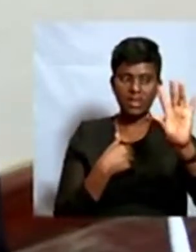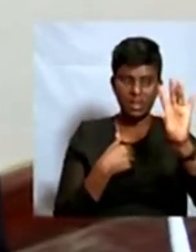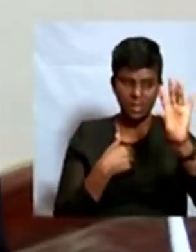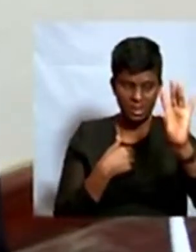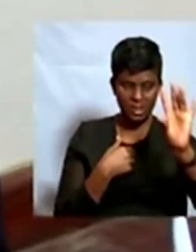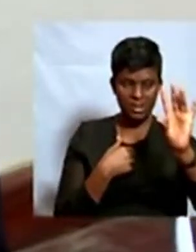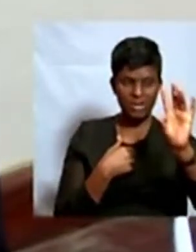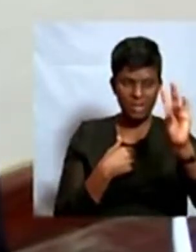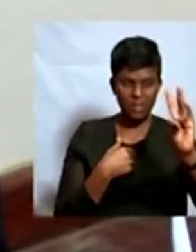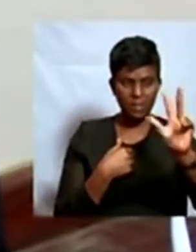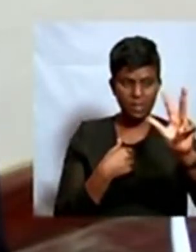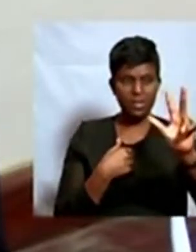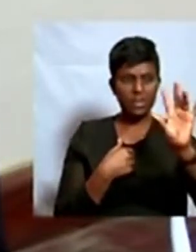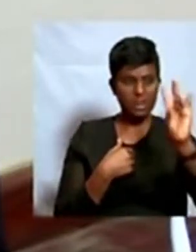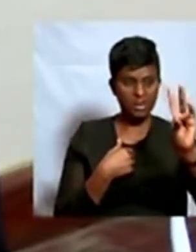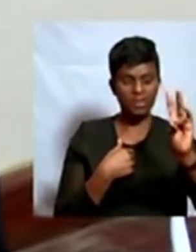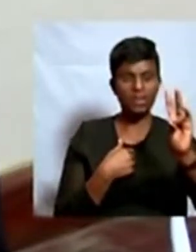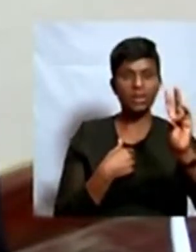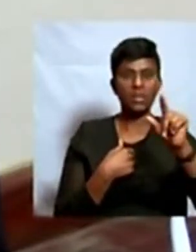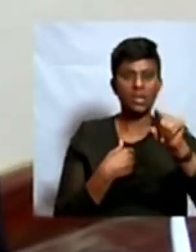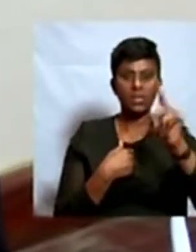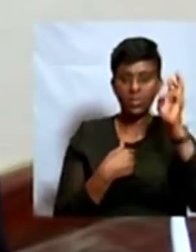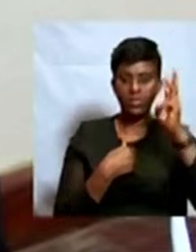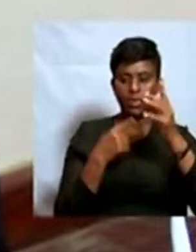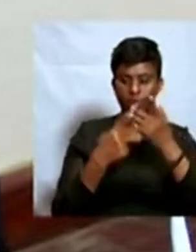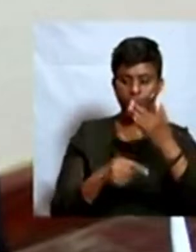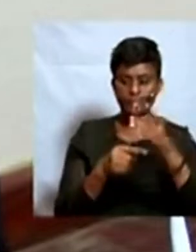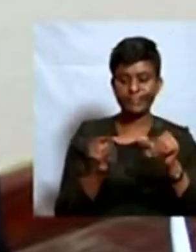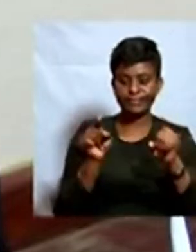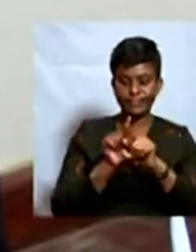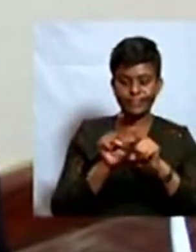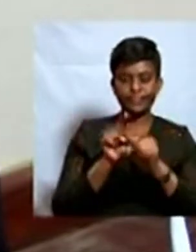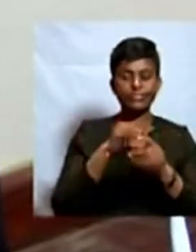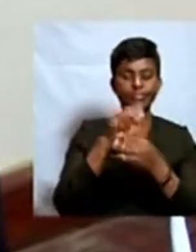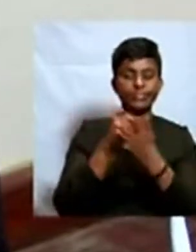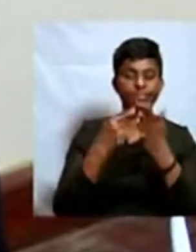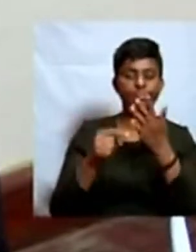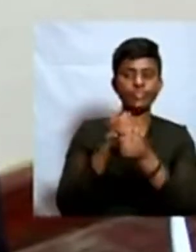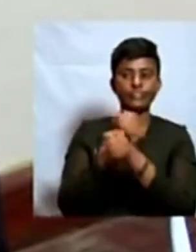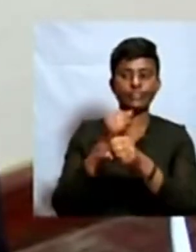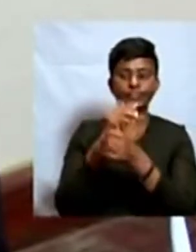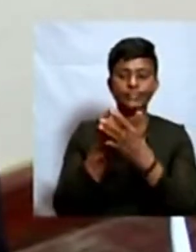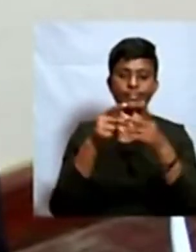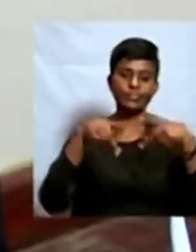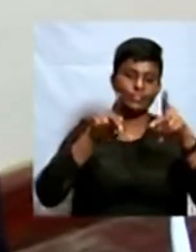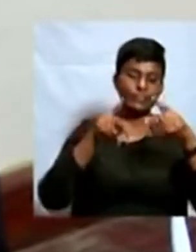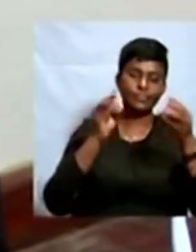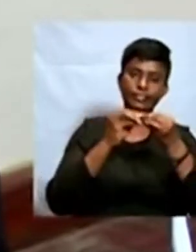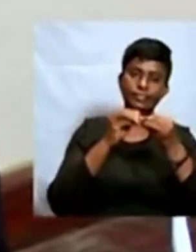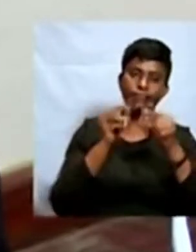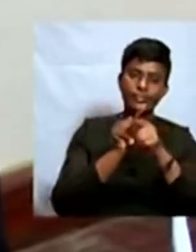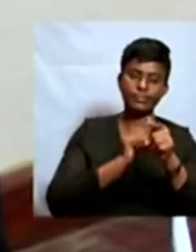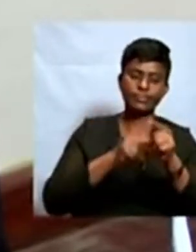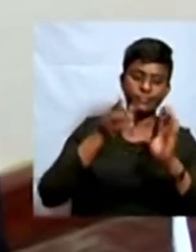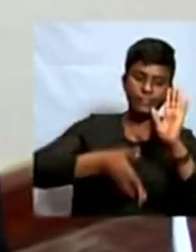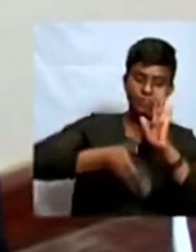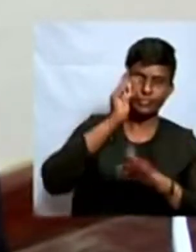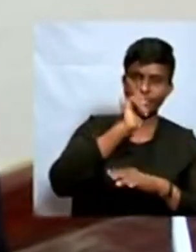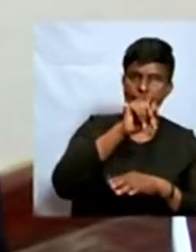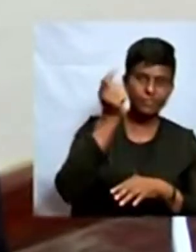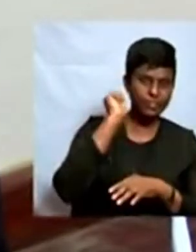soon, but that will be subject to securing the necessary permits to Kenya, to